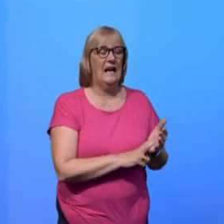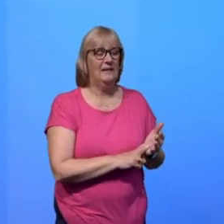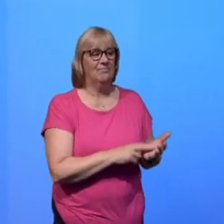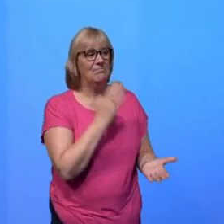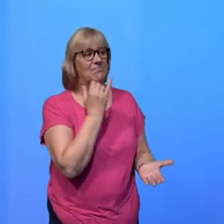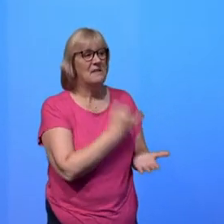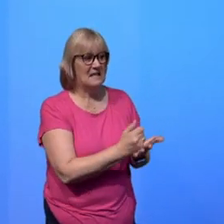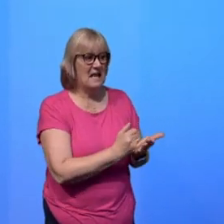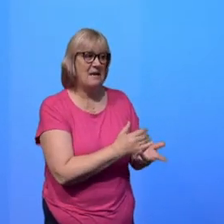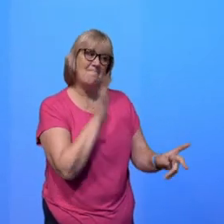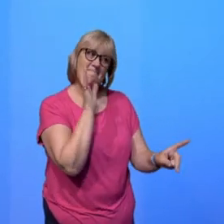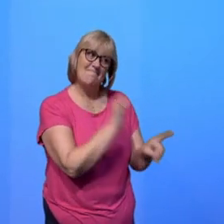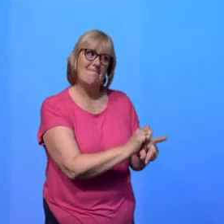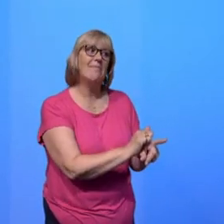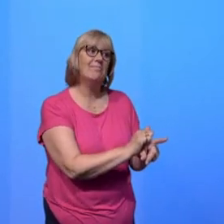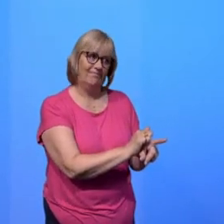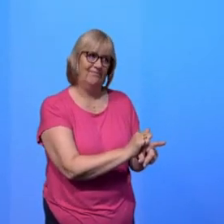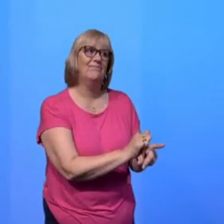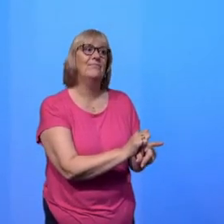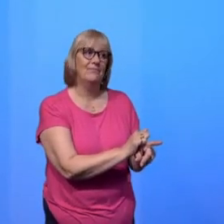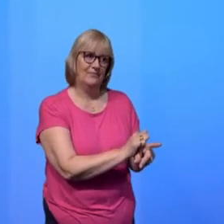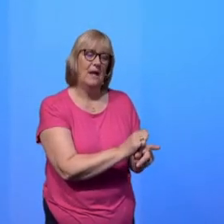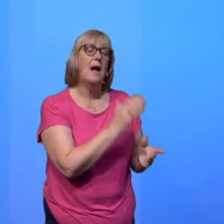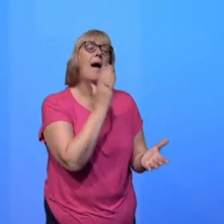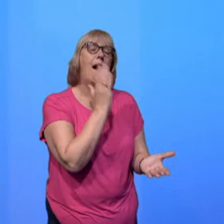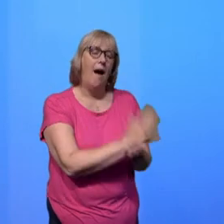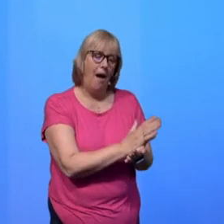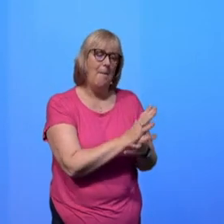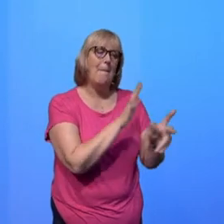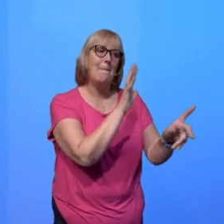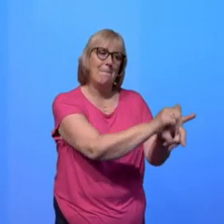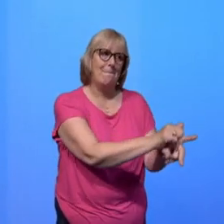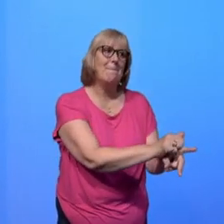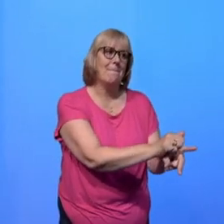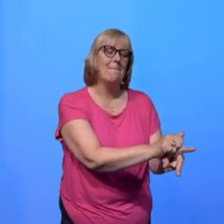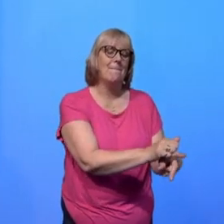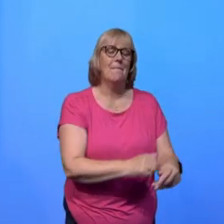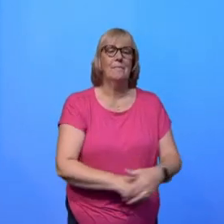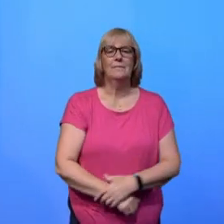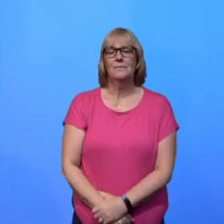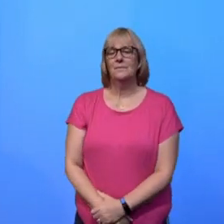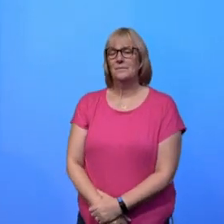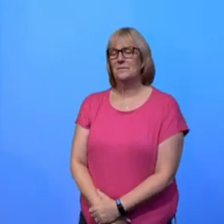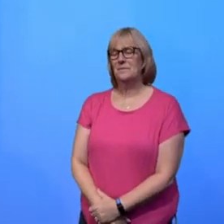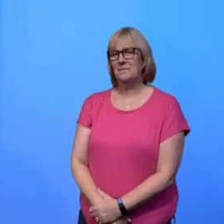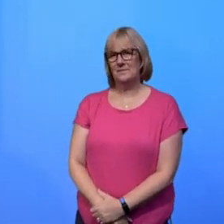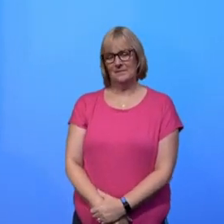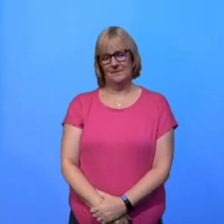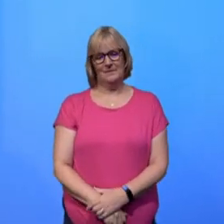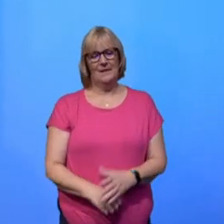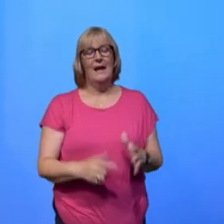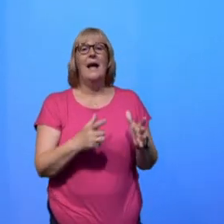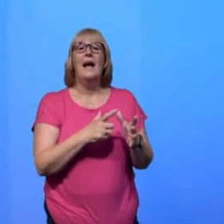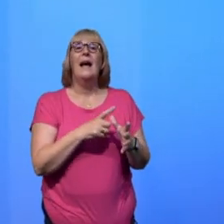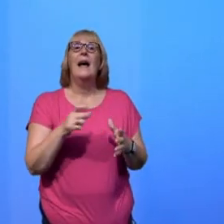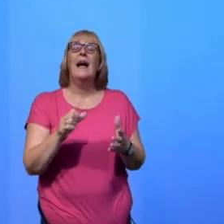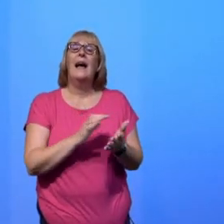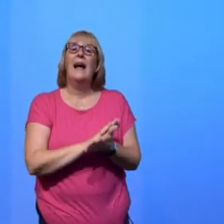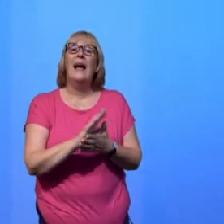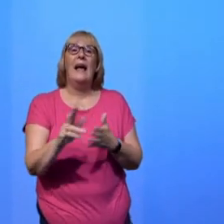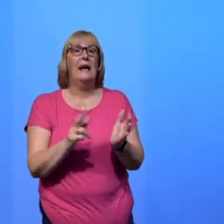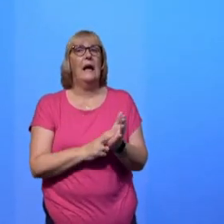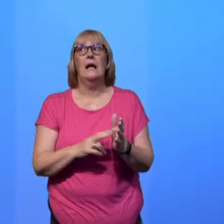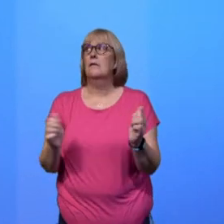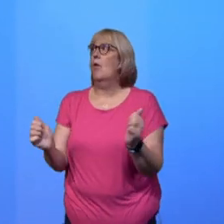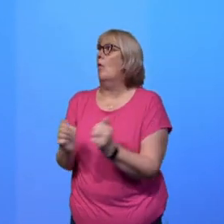find you out. Be sure your sin will find you out. And please notice that Achan doesn't then voluntarily